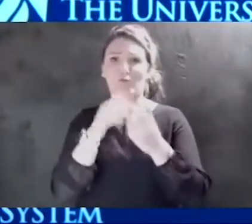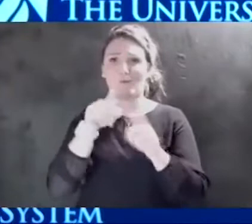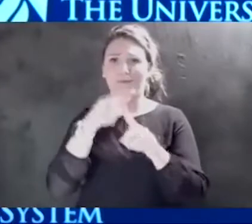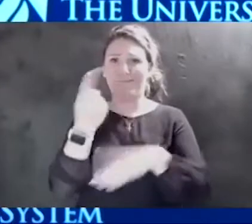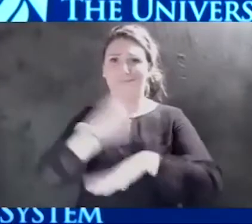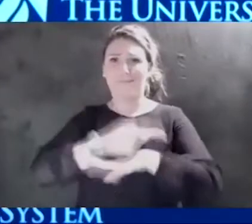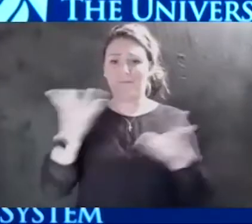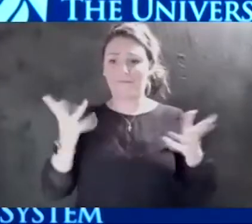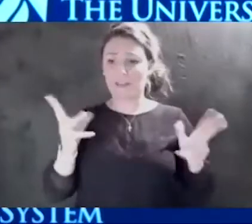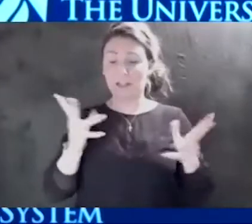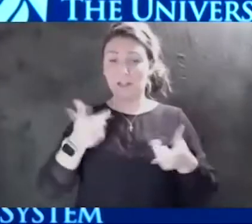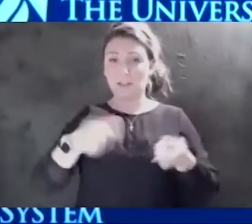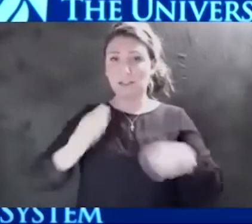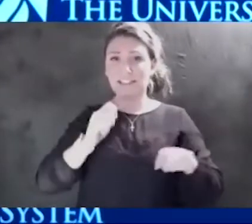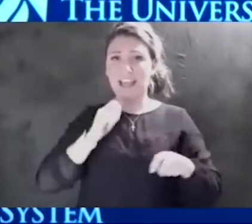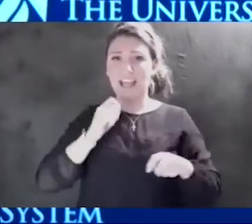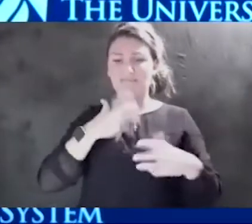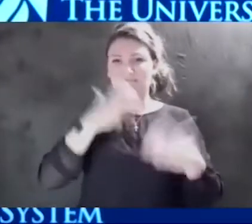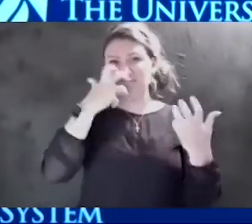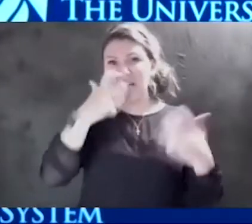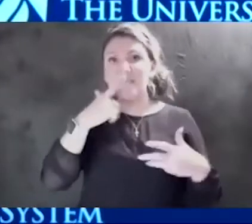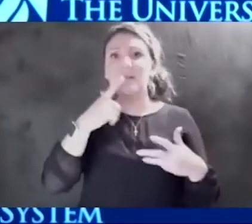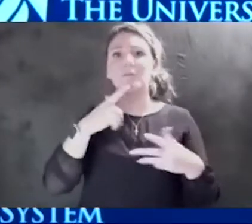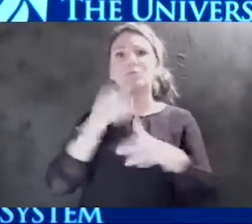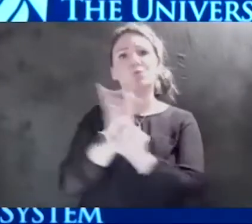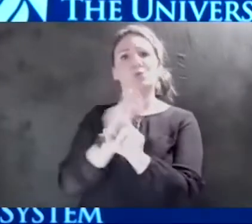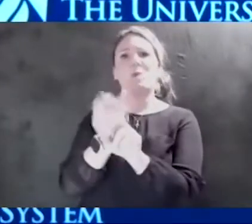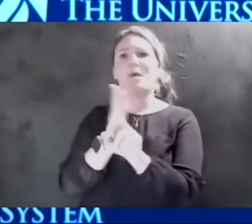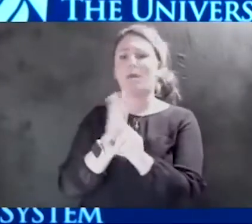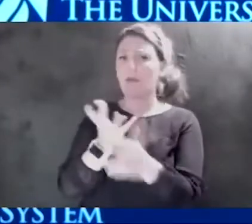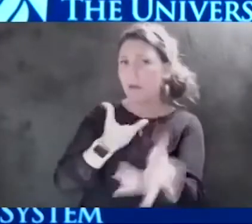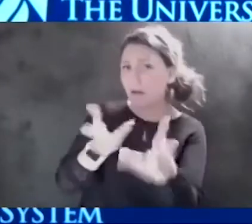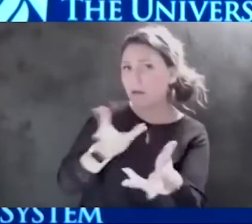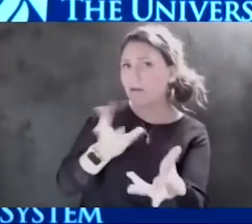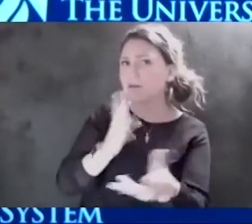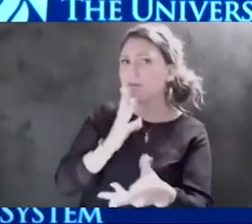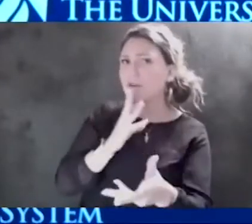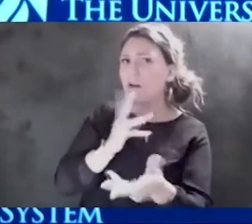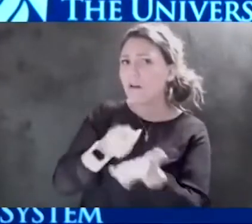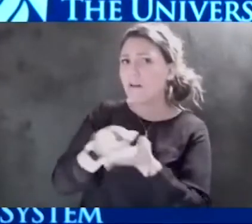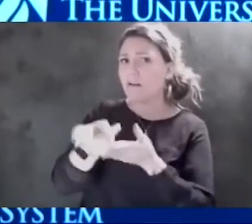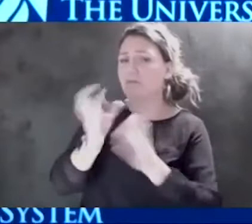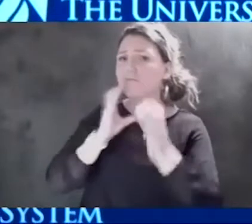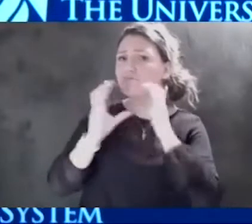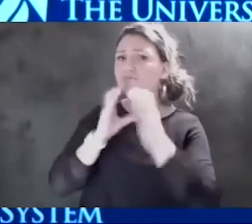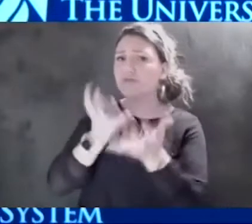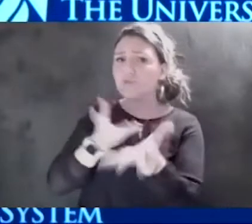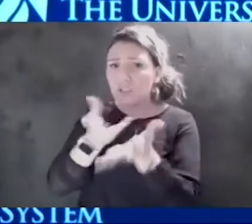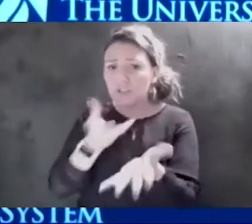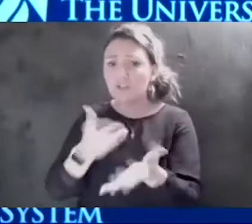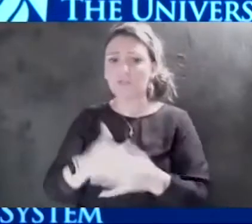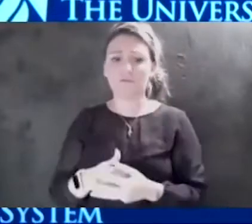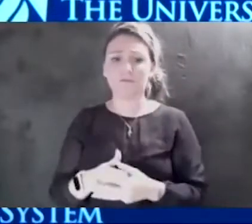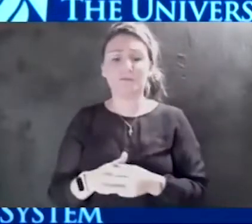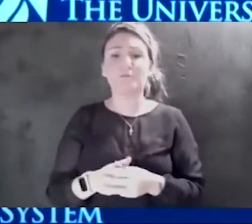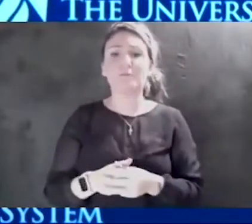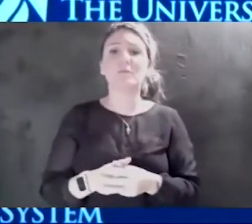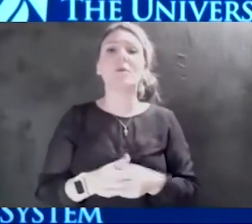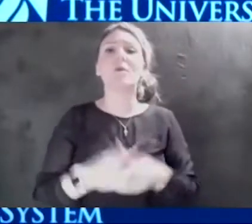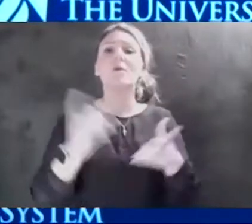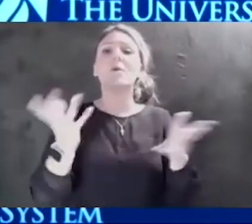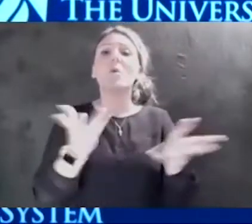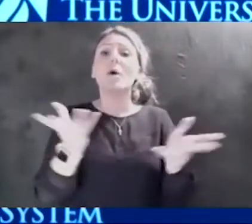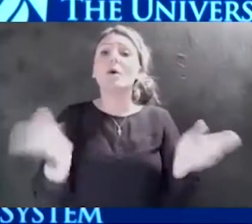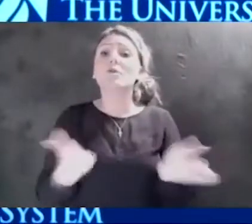be persuasive. Let's talk and have a good, honest conversation. Here's what you have to encourage people to do.